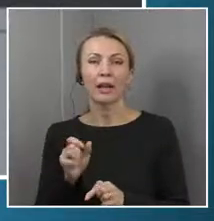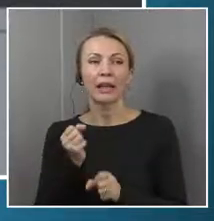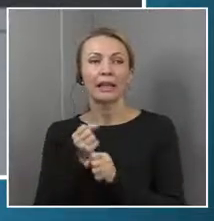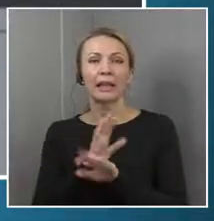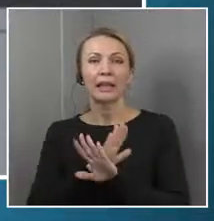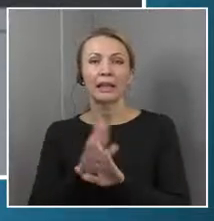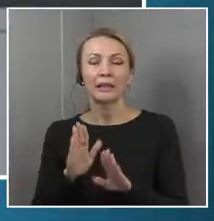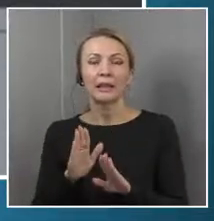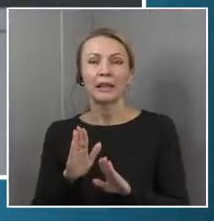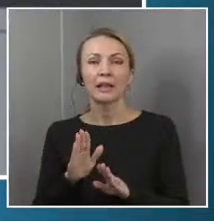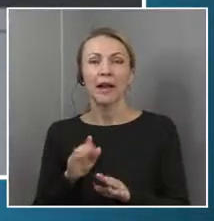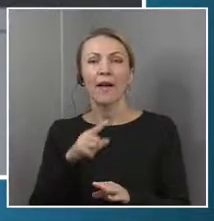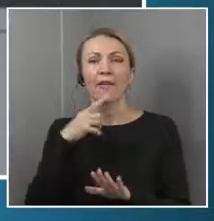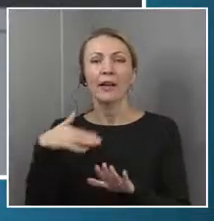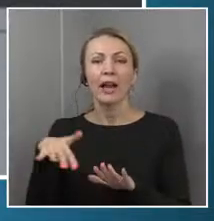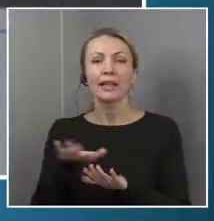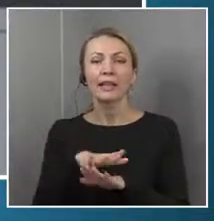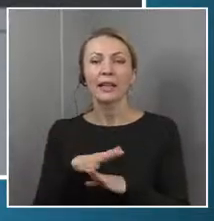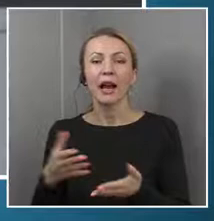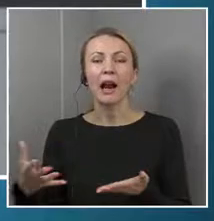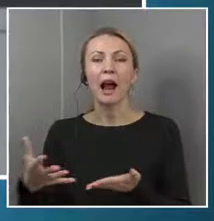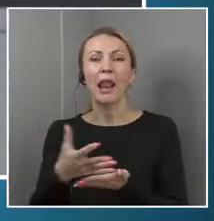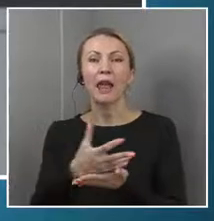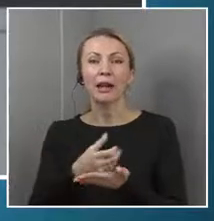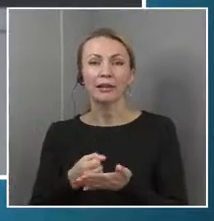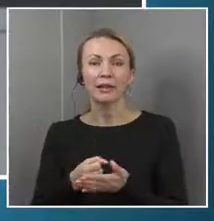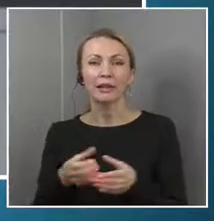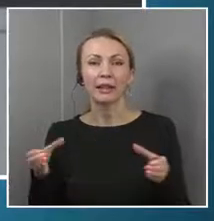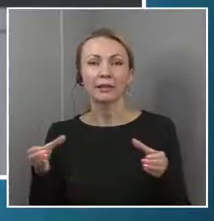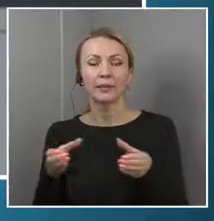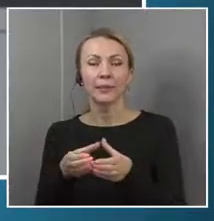whereas you can buy a painting that is worth $0.5 billion.